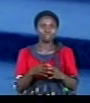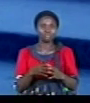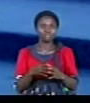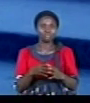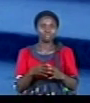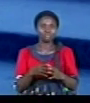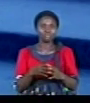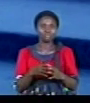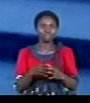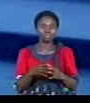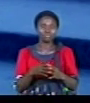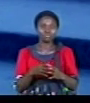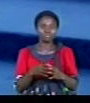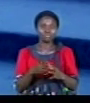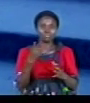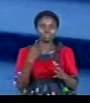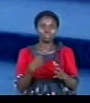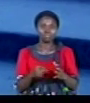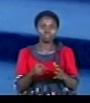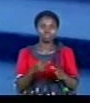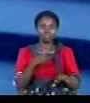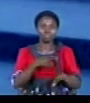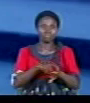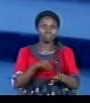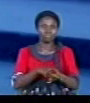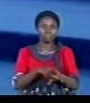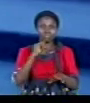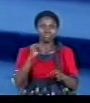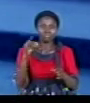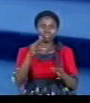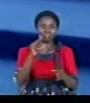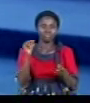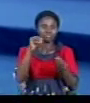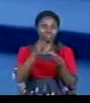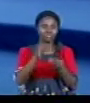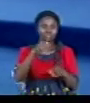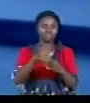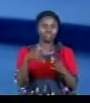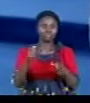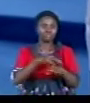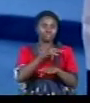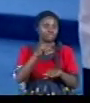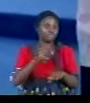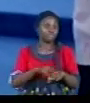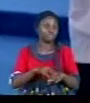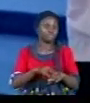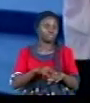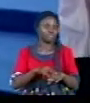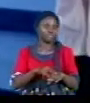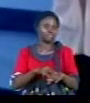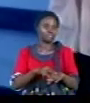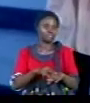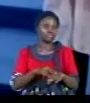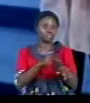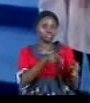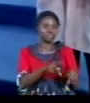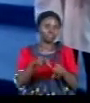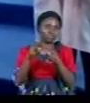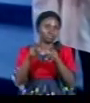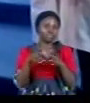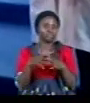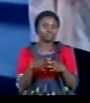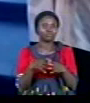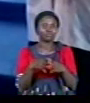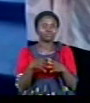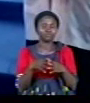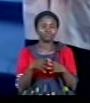cannot walk up, let me say, 40 minutes to 1 hour without using cold water to